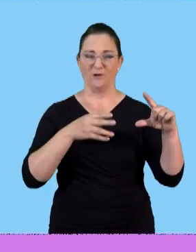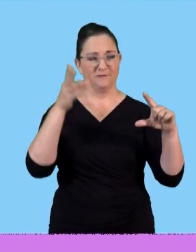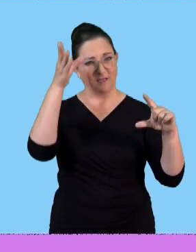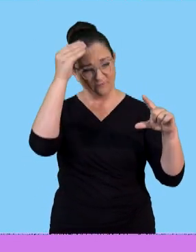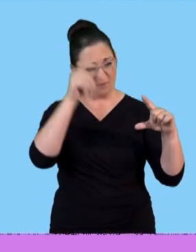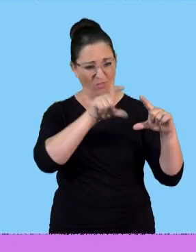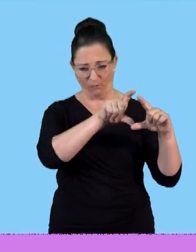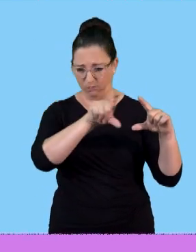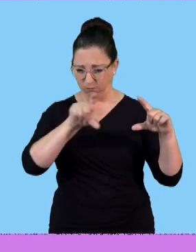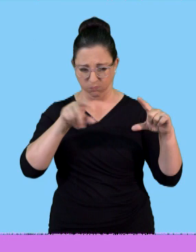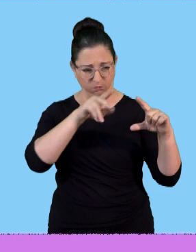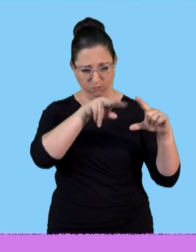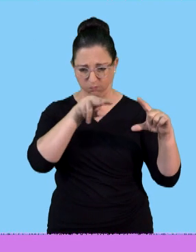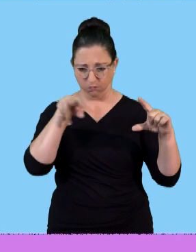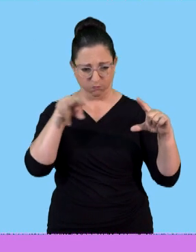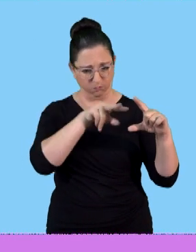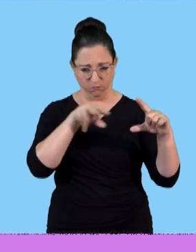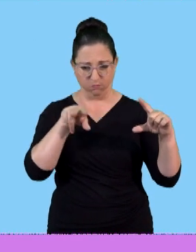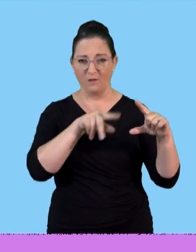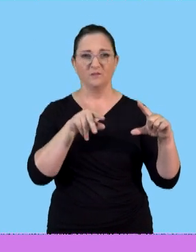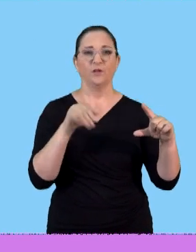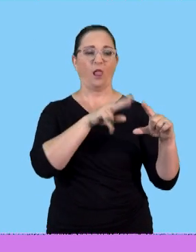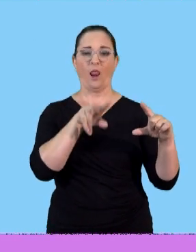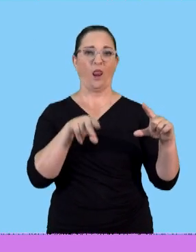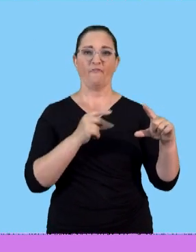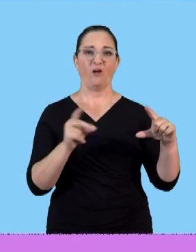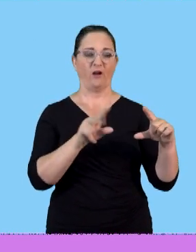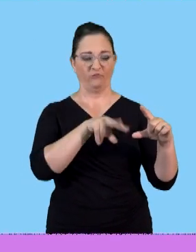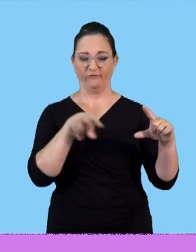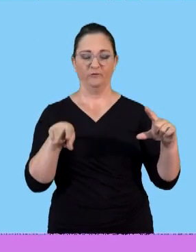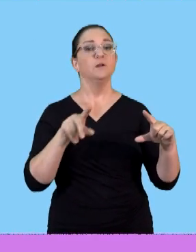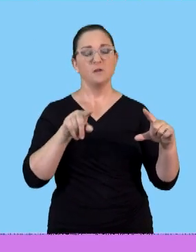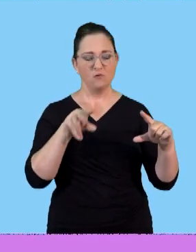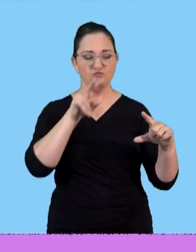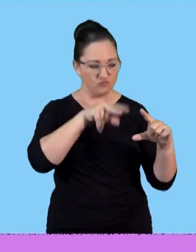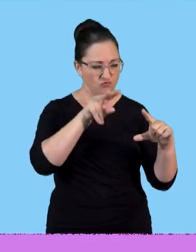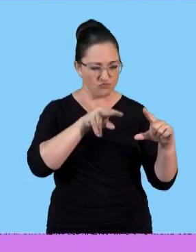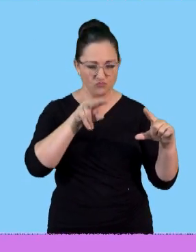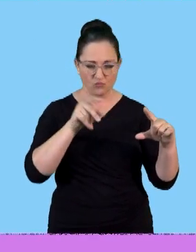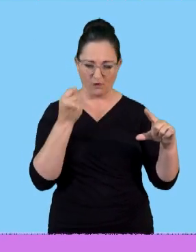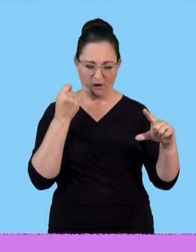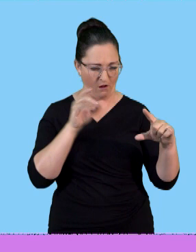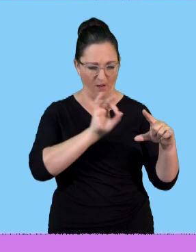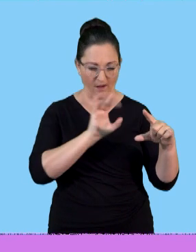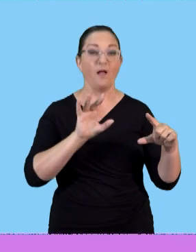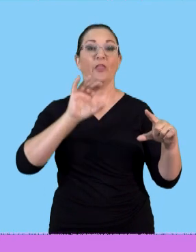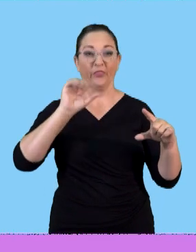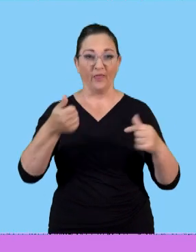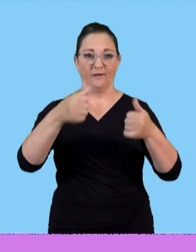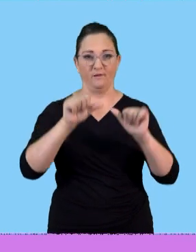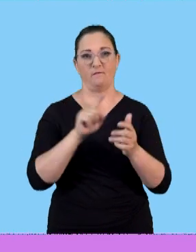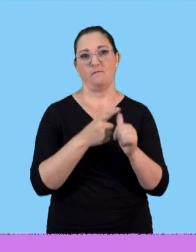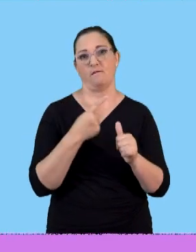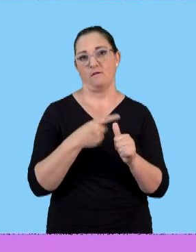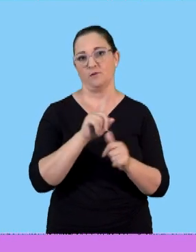of information, right? So make sure that you don't just gloss over what is given. Read with understanding and then only